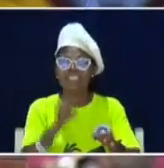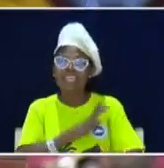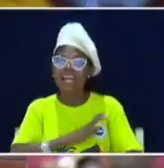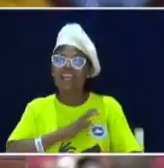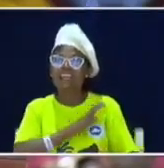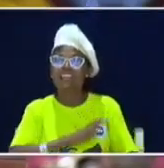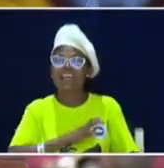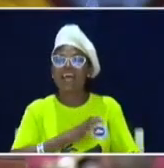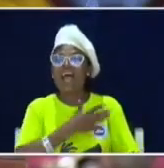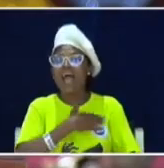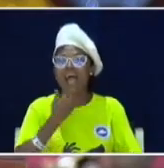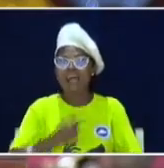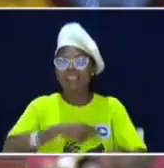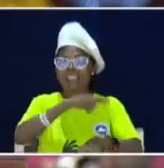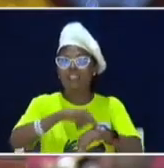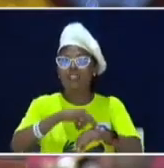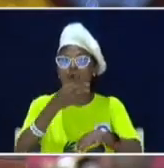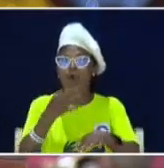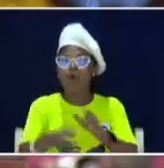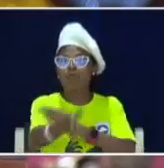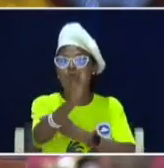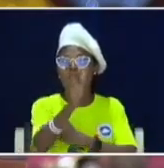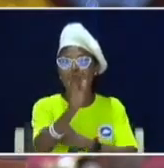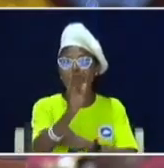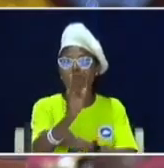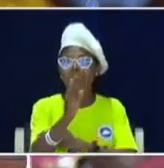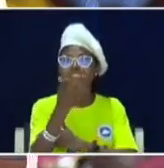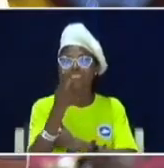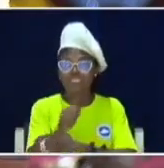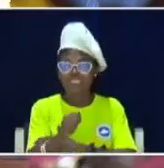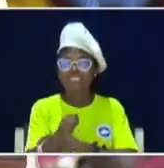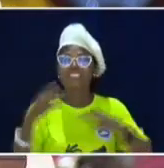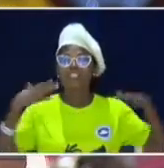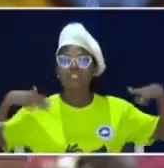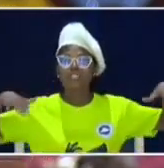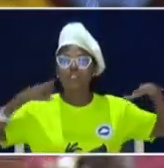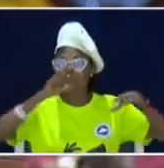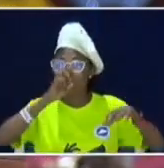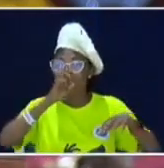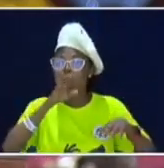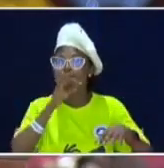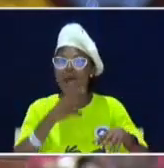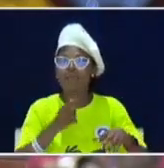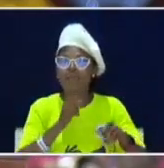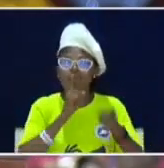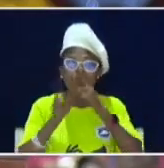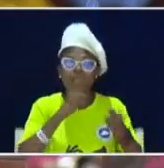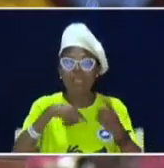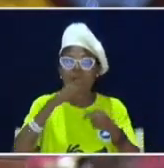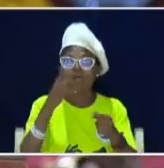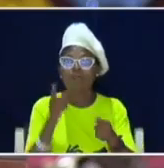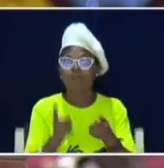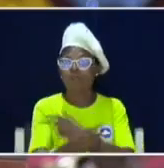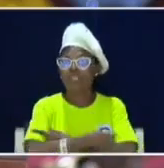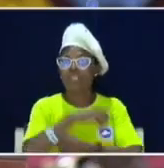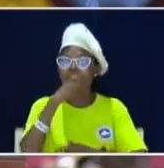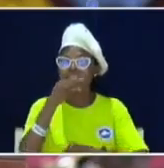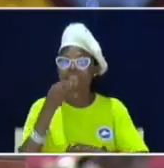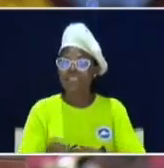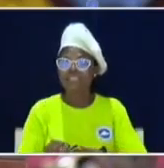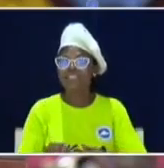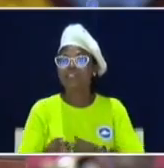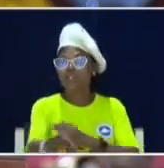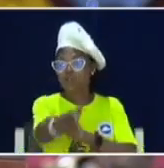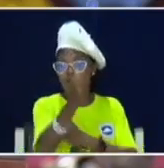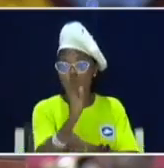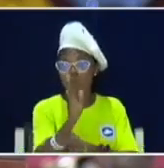character and the nature of God. The eagle we are talking about today is God, not man. The eagle we are referring